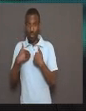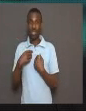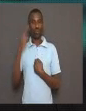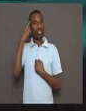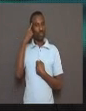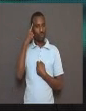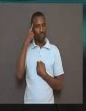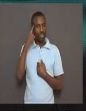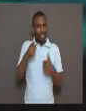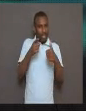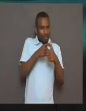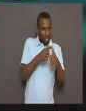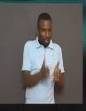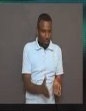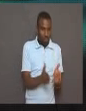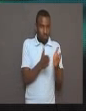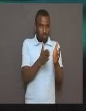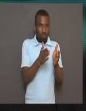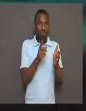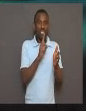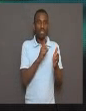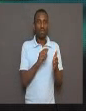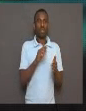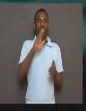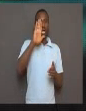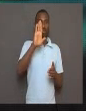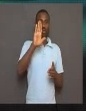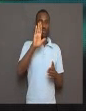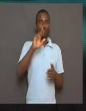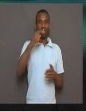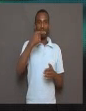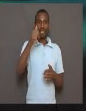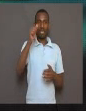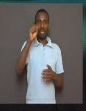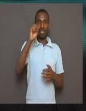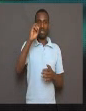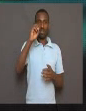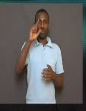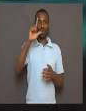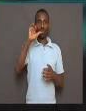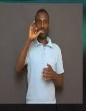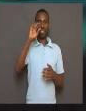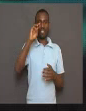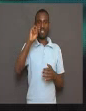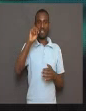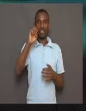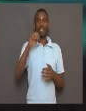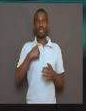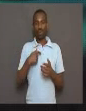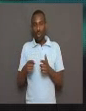The first one contains gasoline. The second one contains